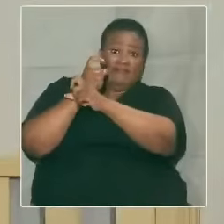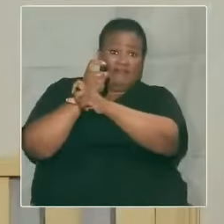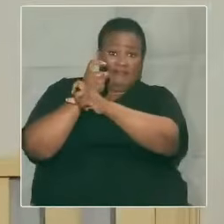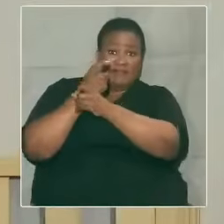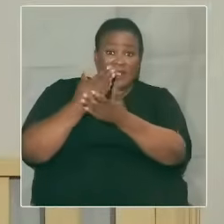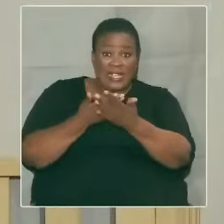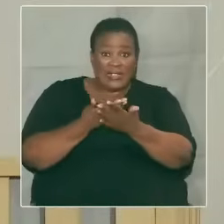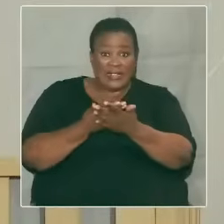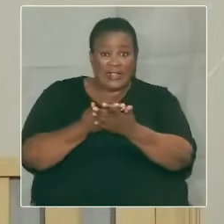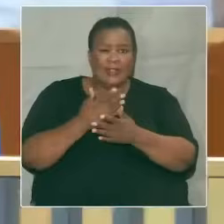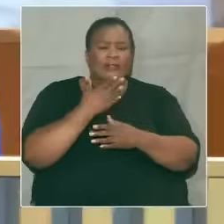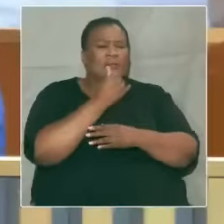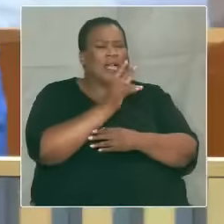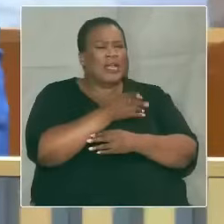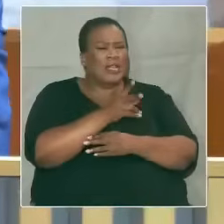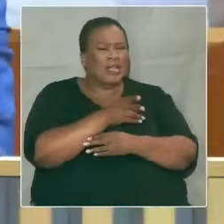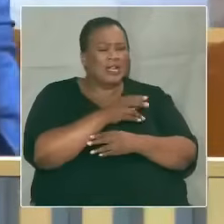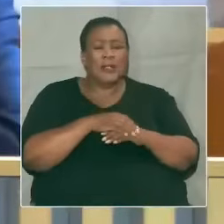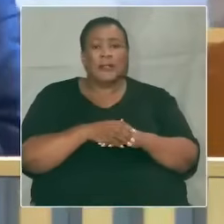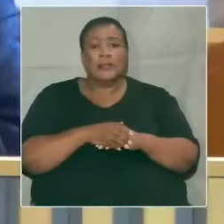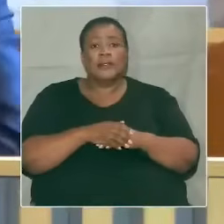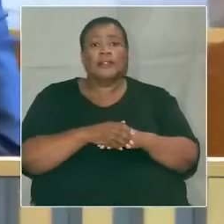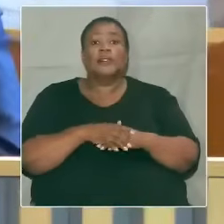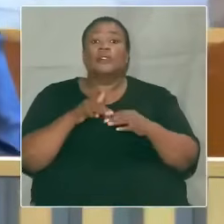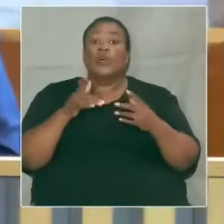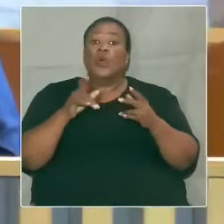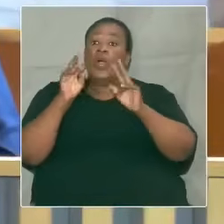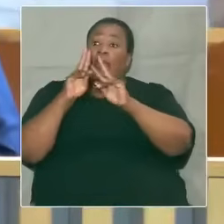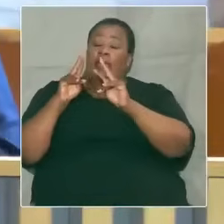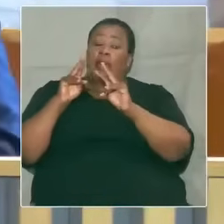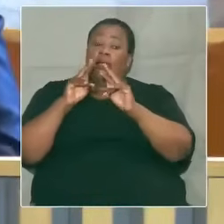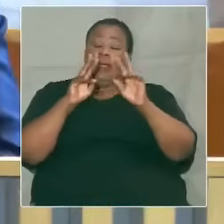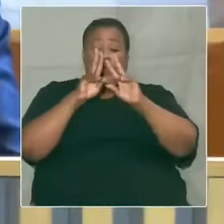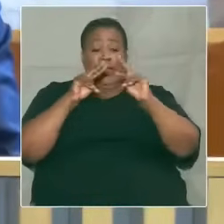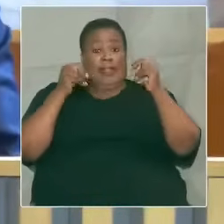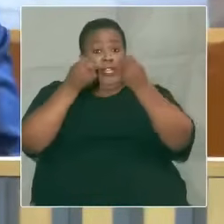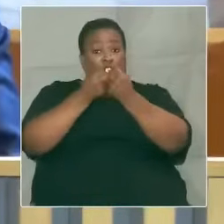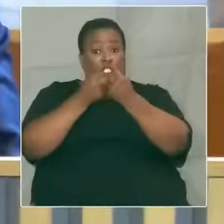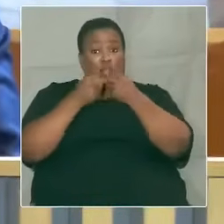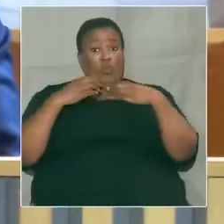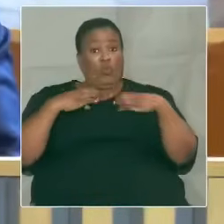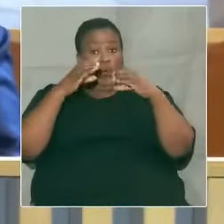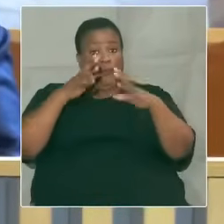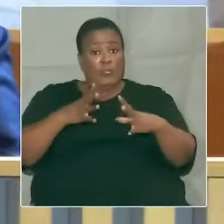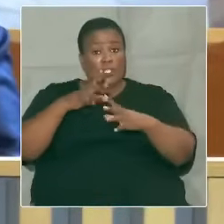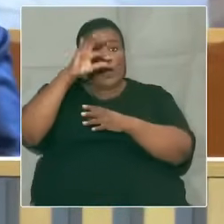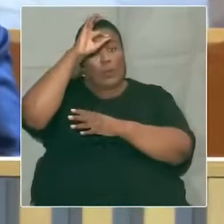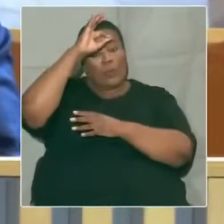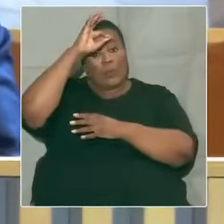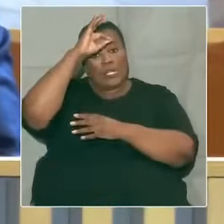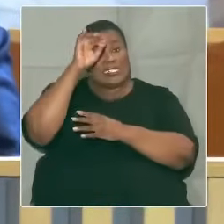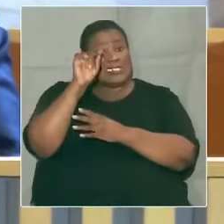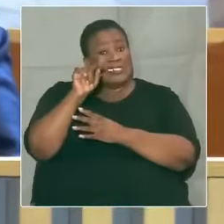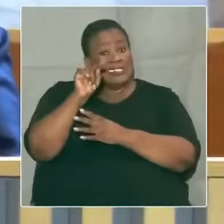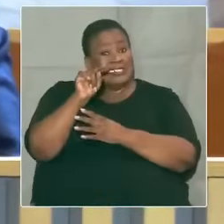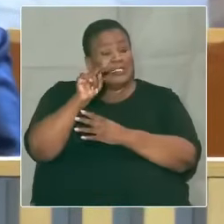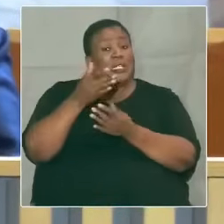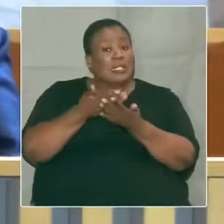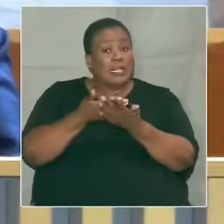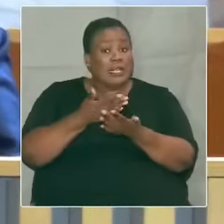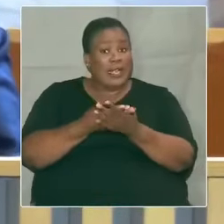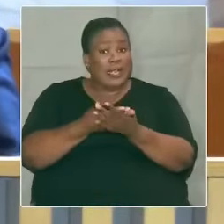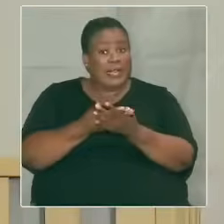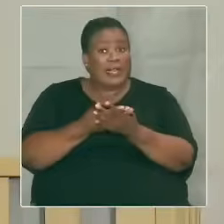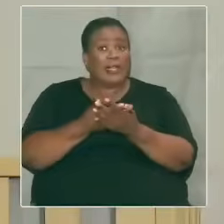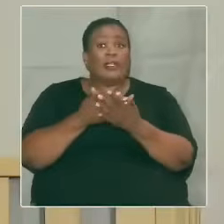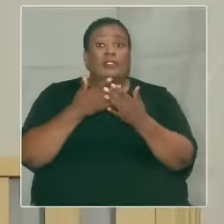again, Commissioner. Would a national commissioner of police be entitled to